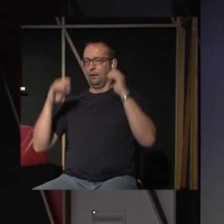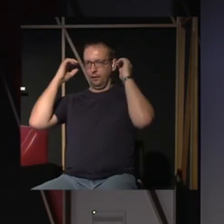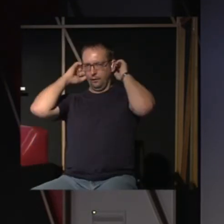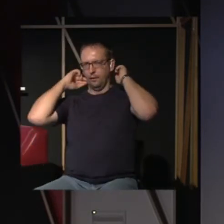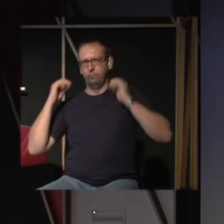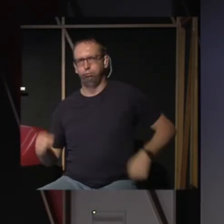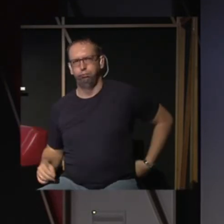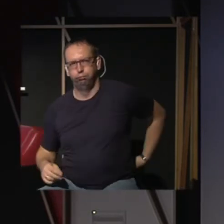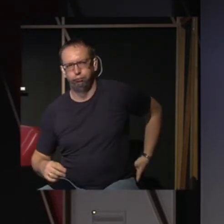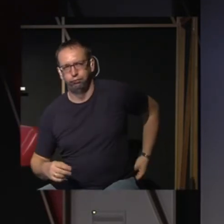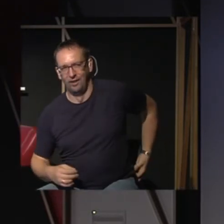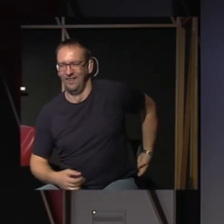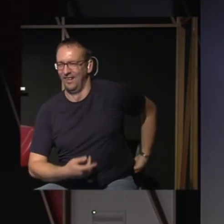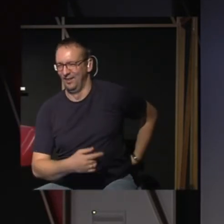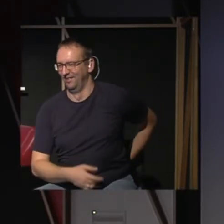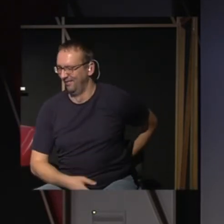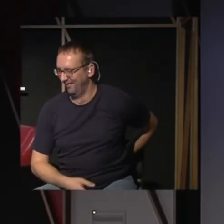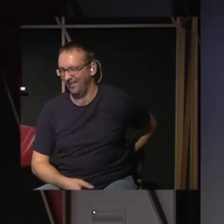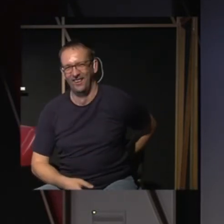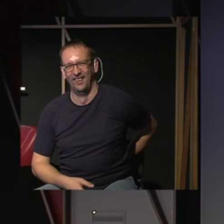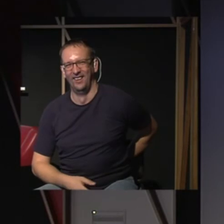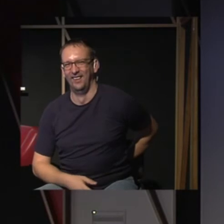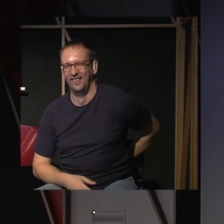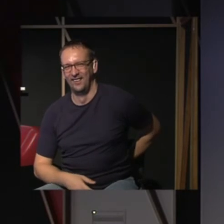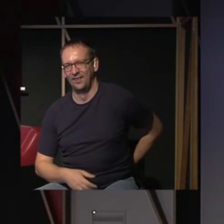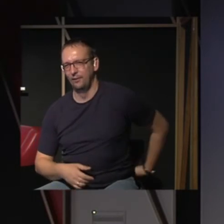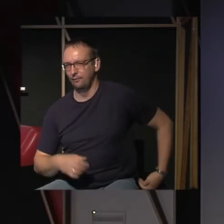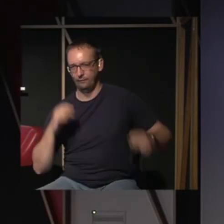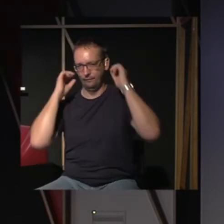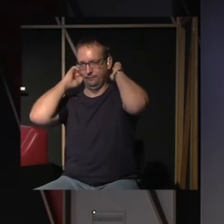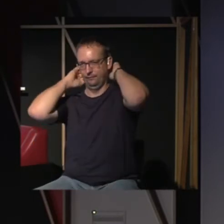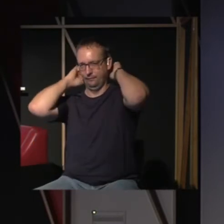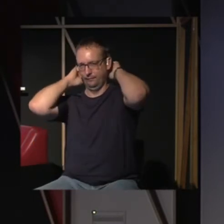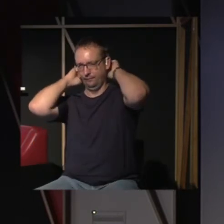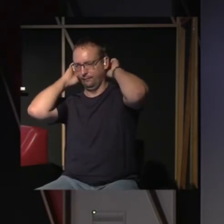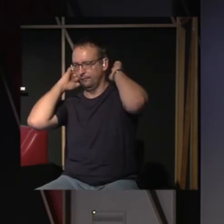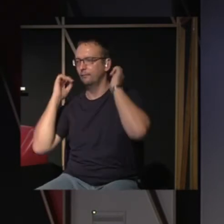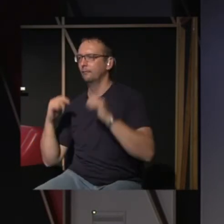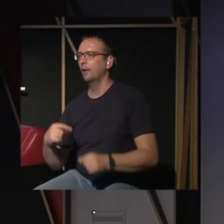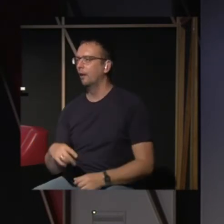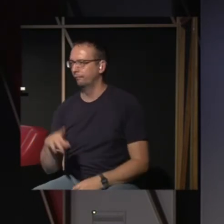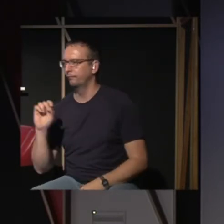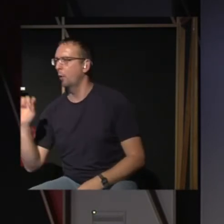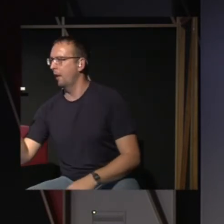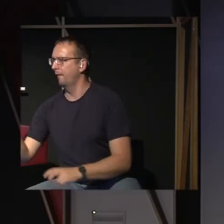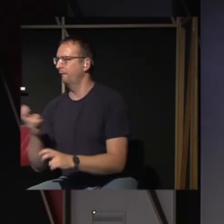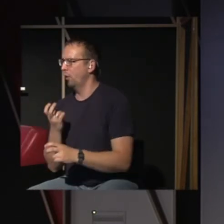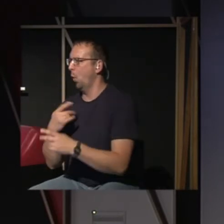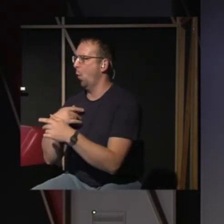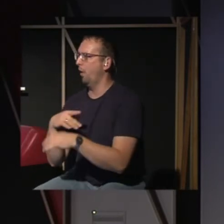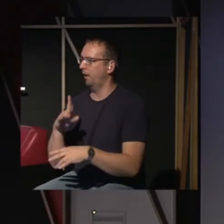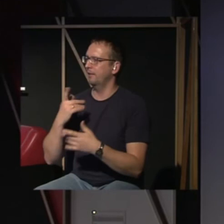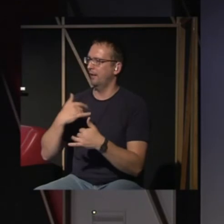earlier this morning from Hakan around sign language interpretation for deaf and hard of hearing people at matches.